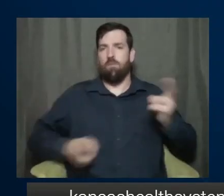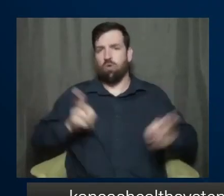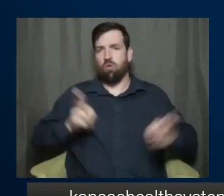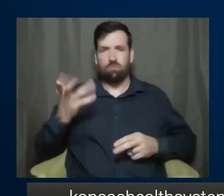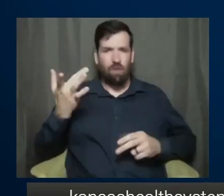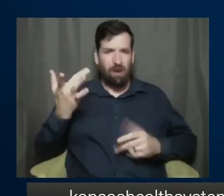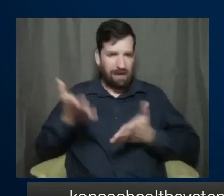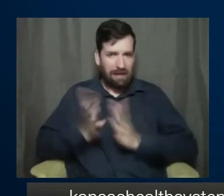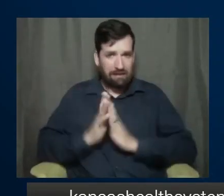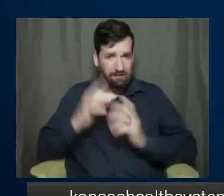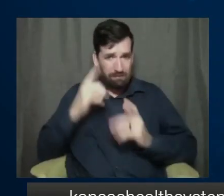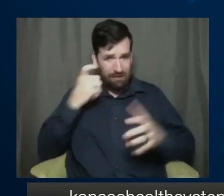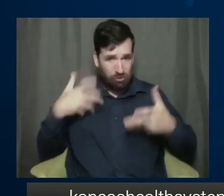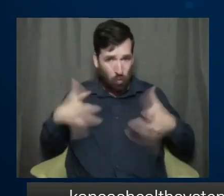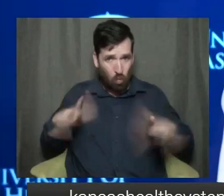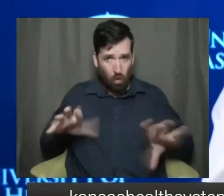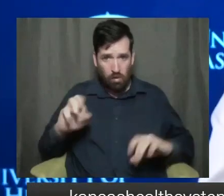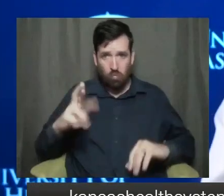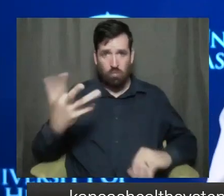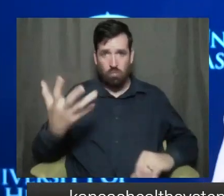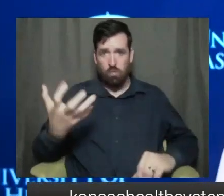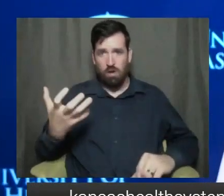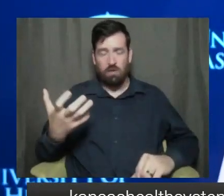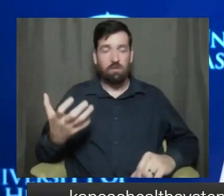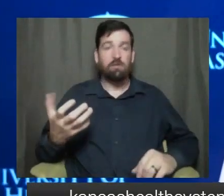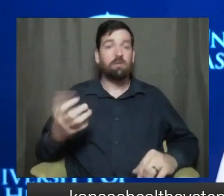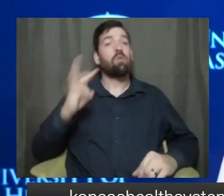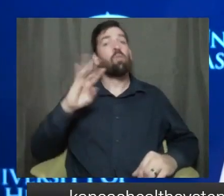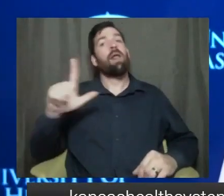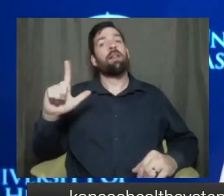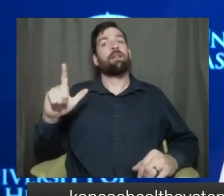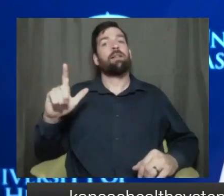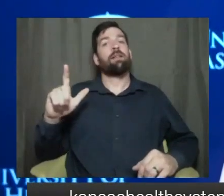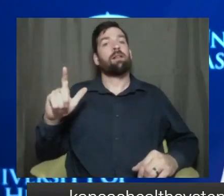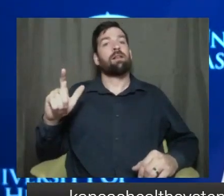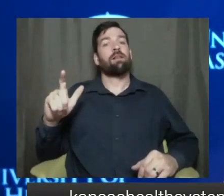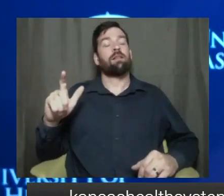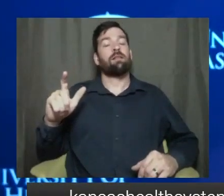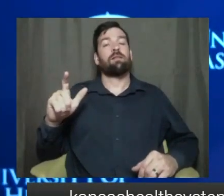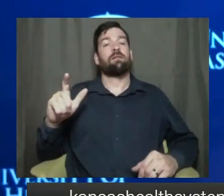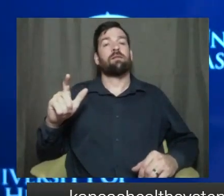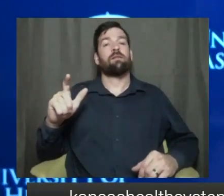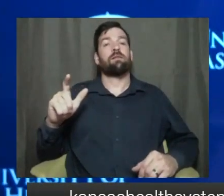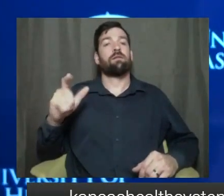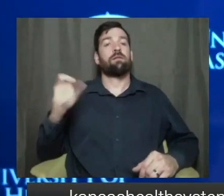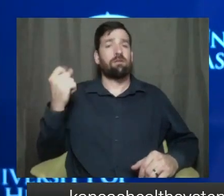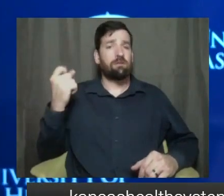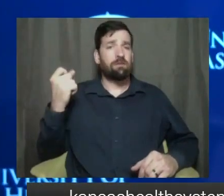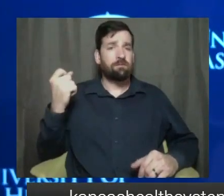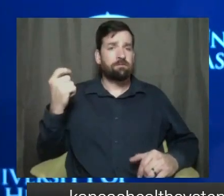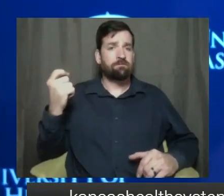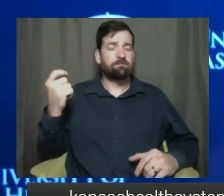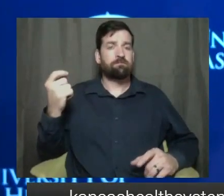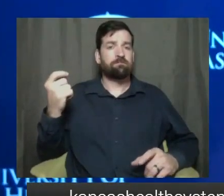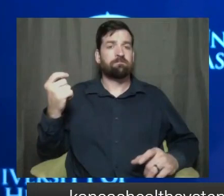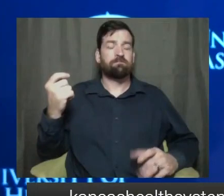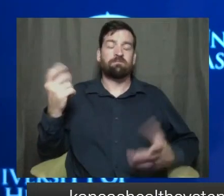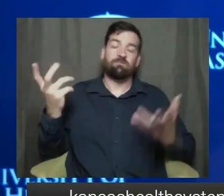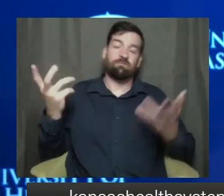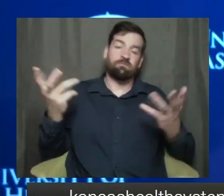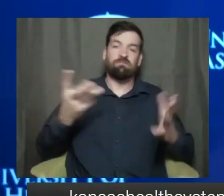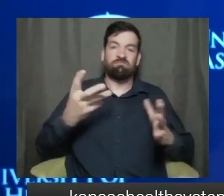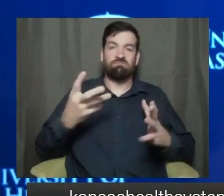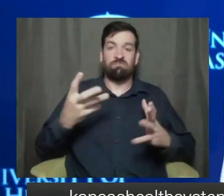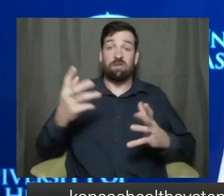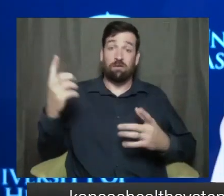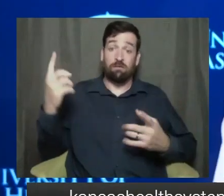them, or they do want them? Well, one of the things, this is kind of come and gone as far as a treatment for osteoporosis,